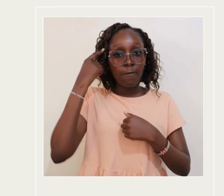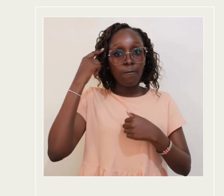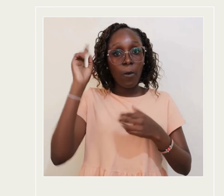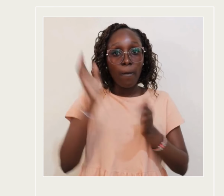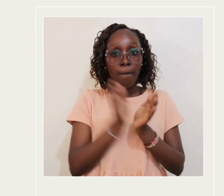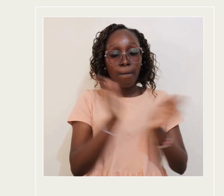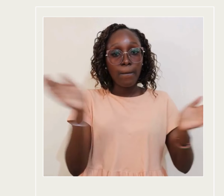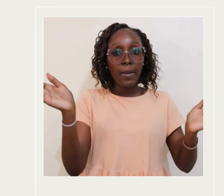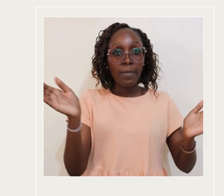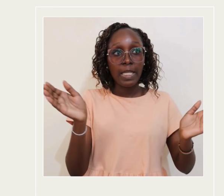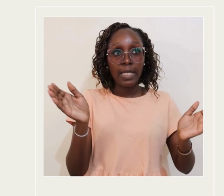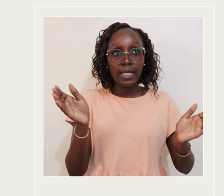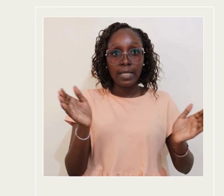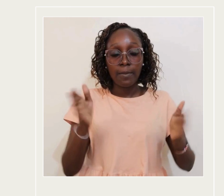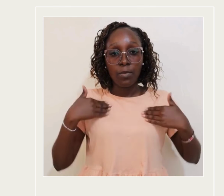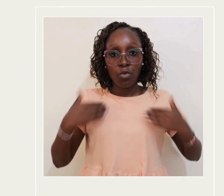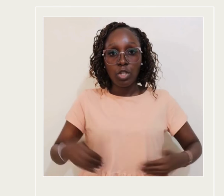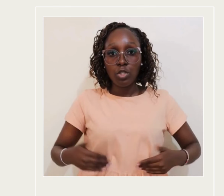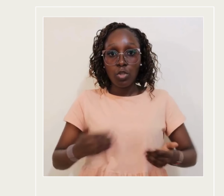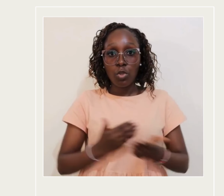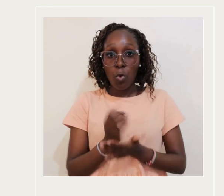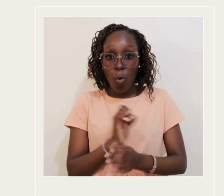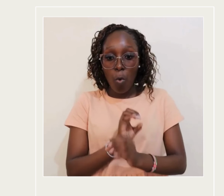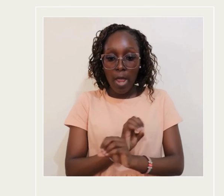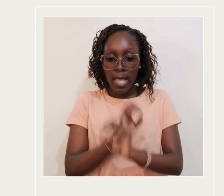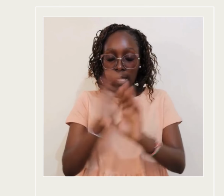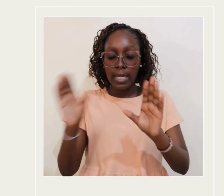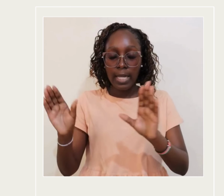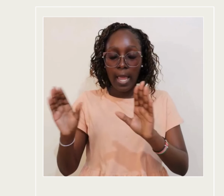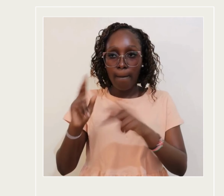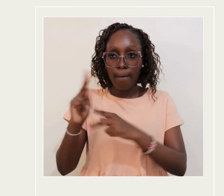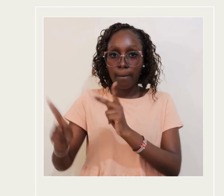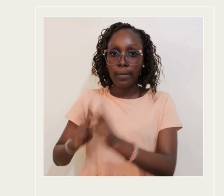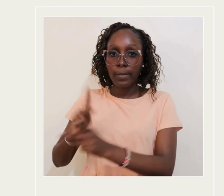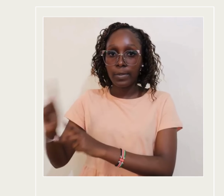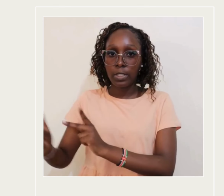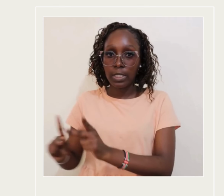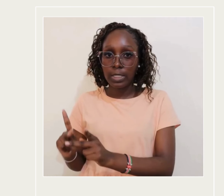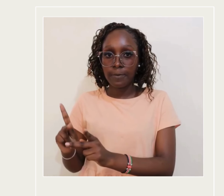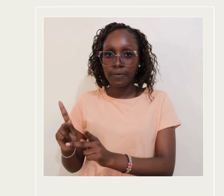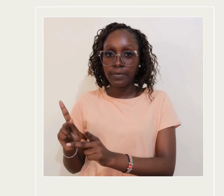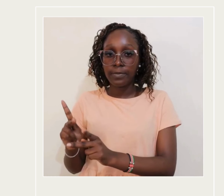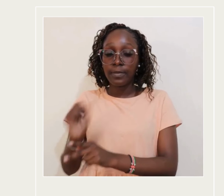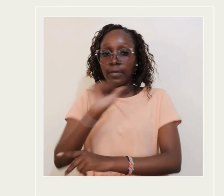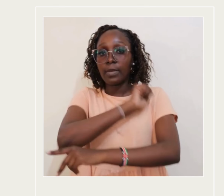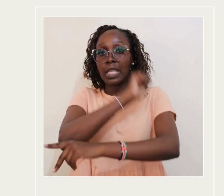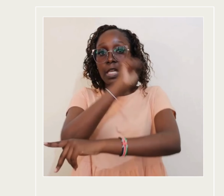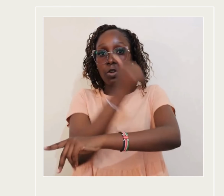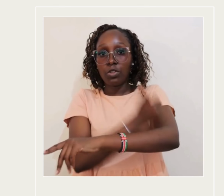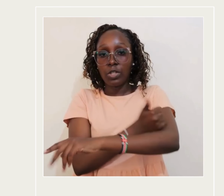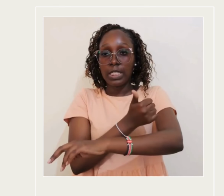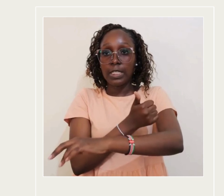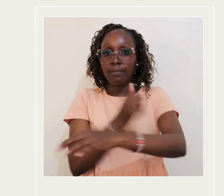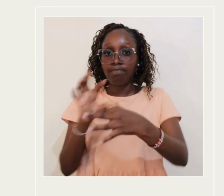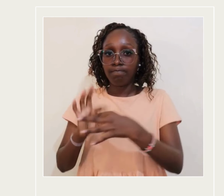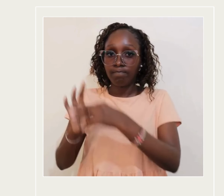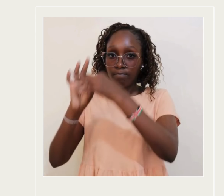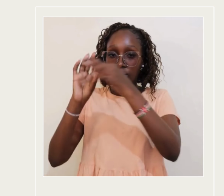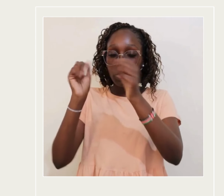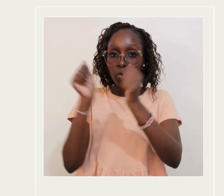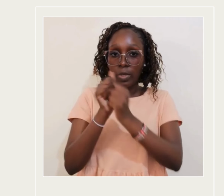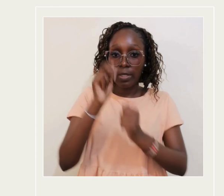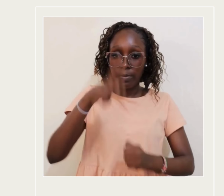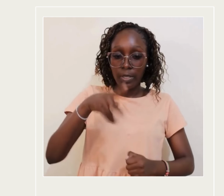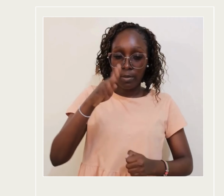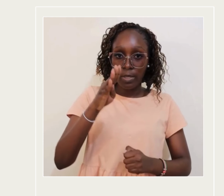representatives for public bodies through a transparent and participatory process. The authority